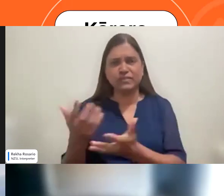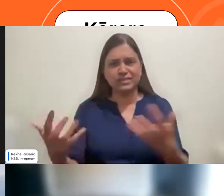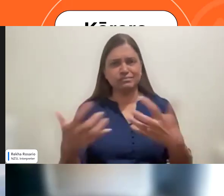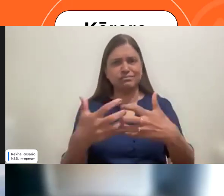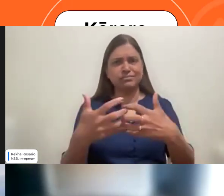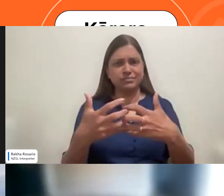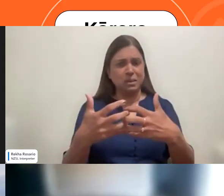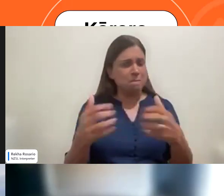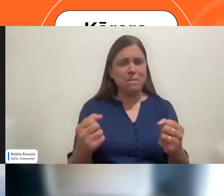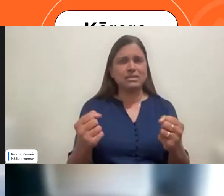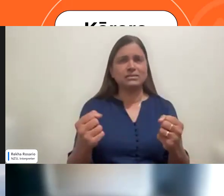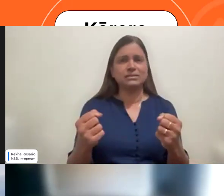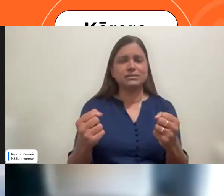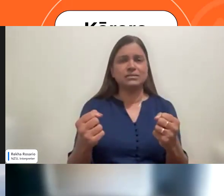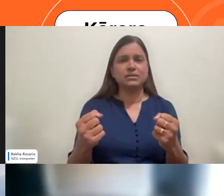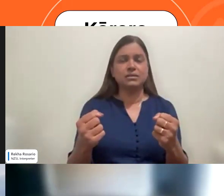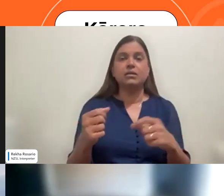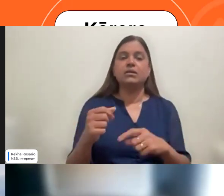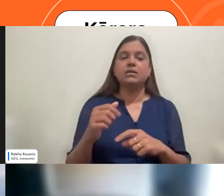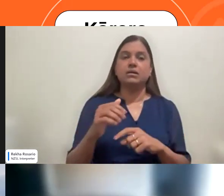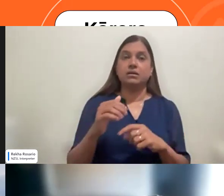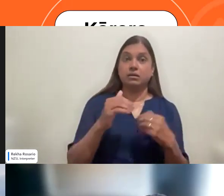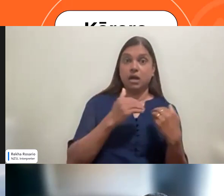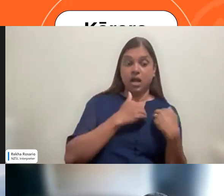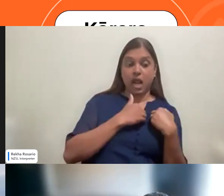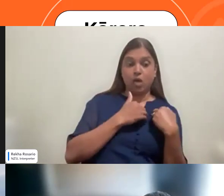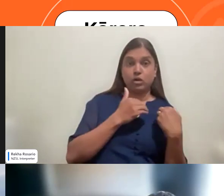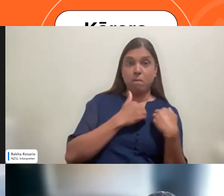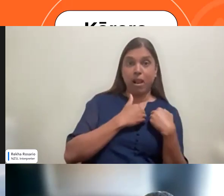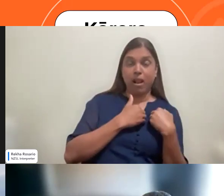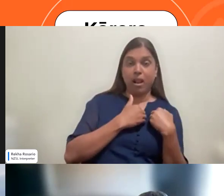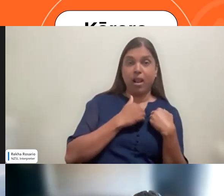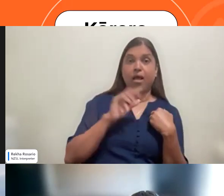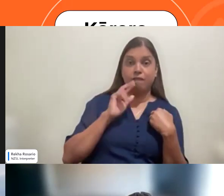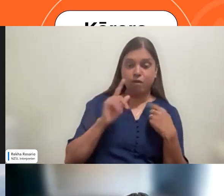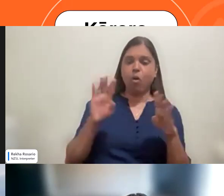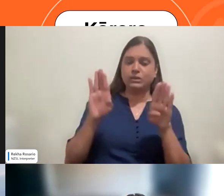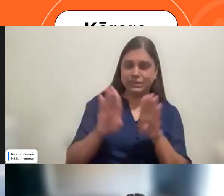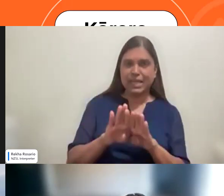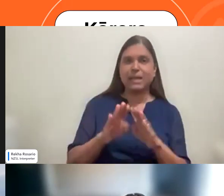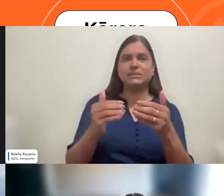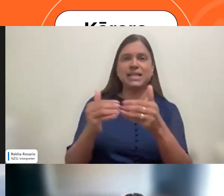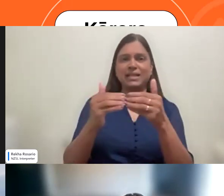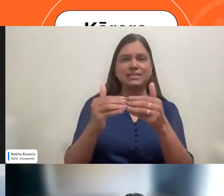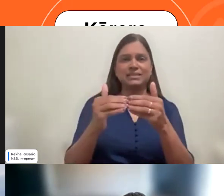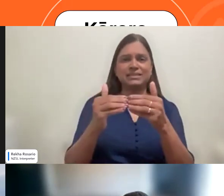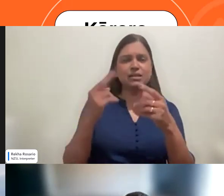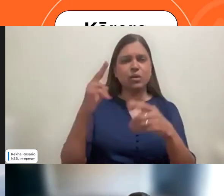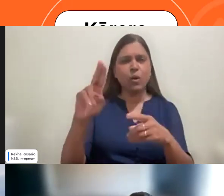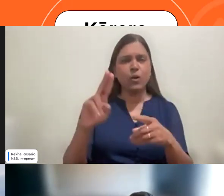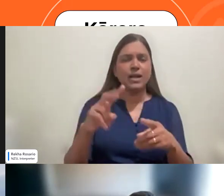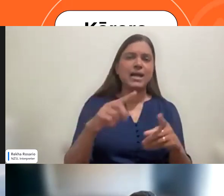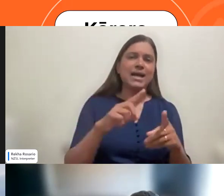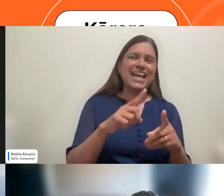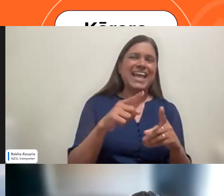that they need to be accountable to the same standards for an accessible end-to-end solution. So if